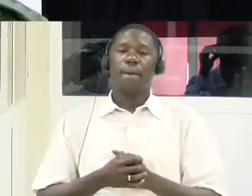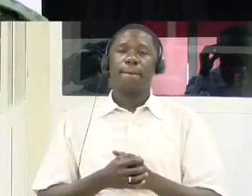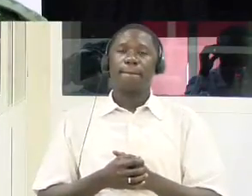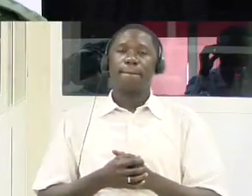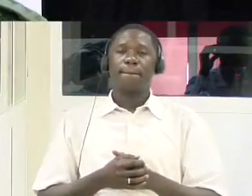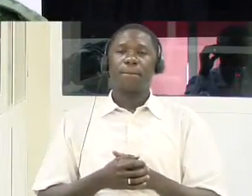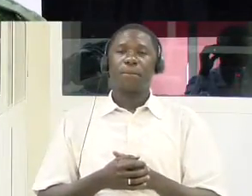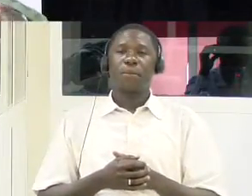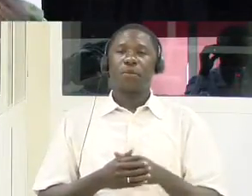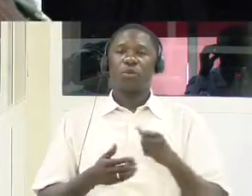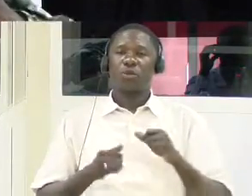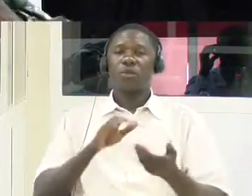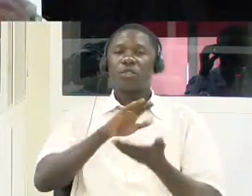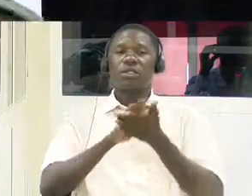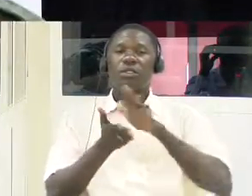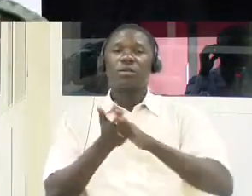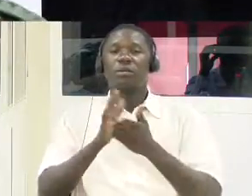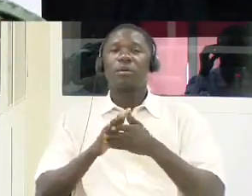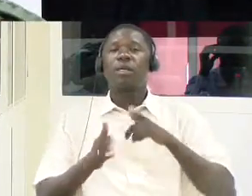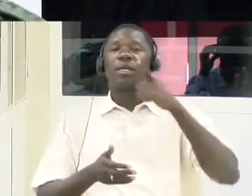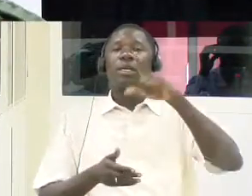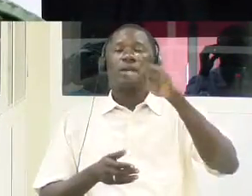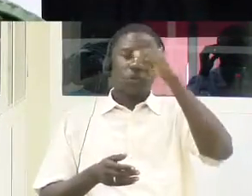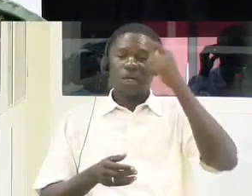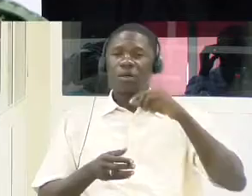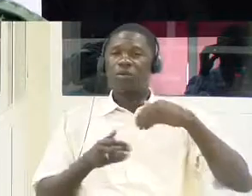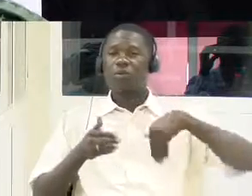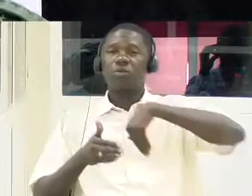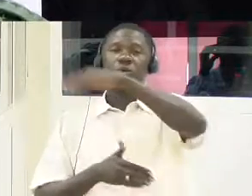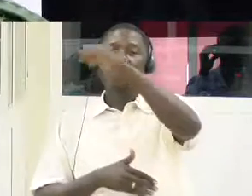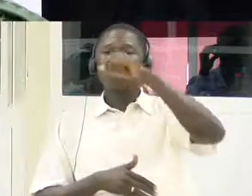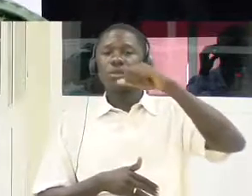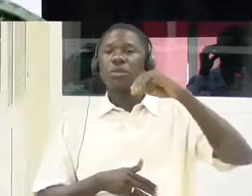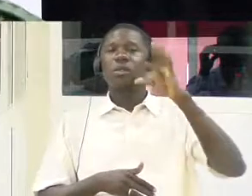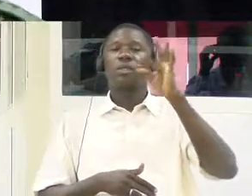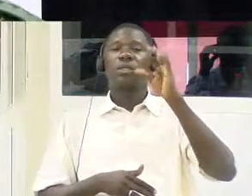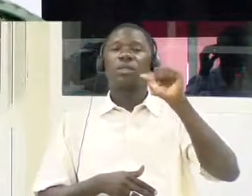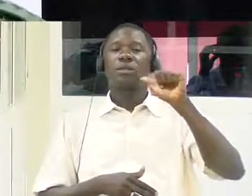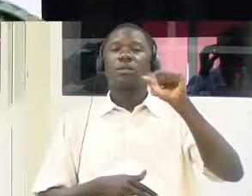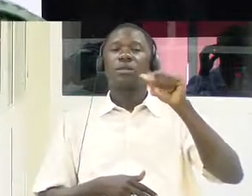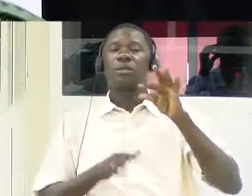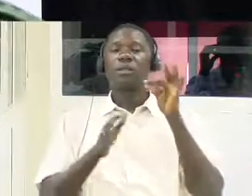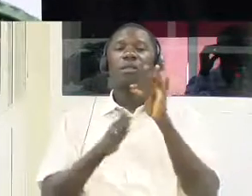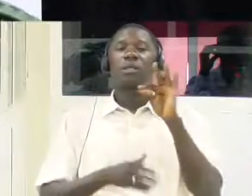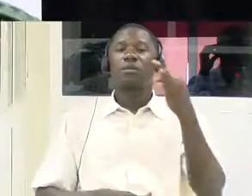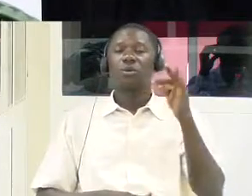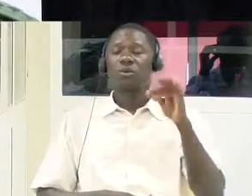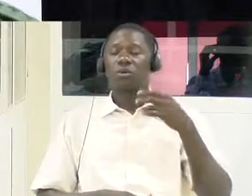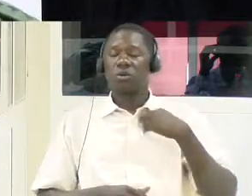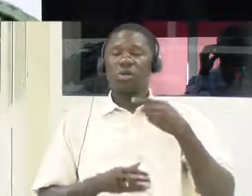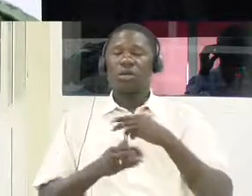just finishing the Latrikunda market, going towards Tabokoto to check our last fighting position on the boundary with